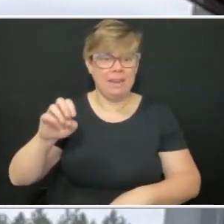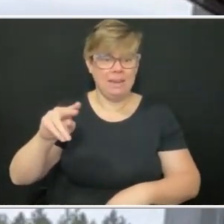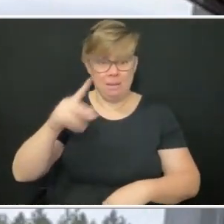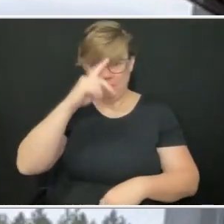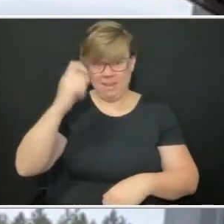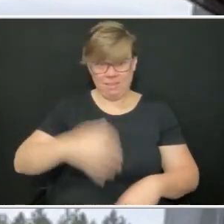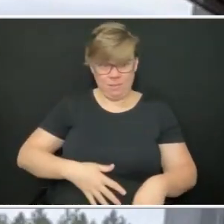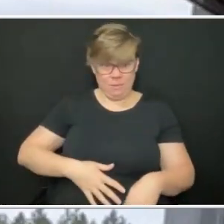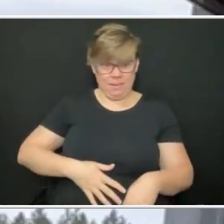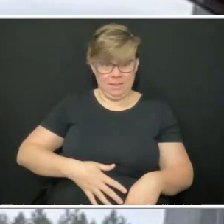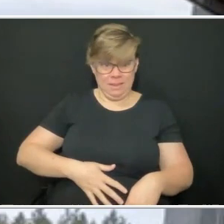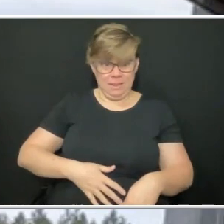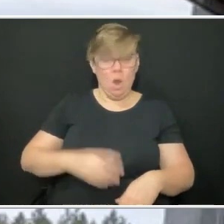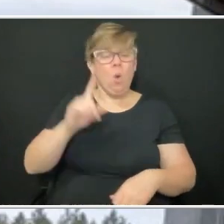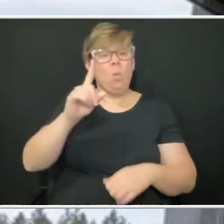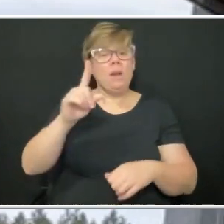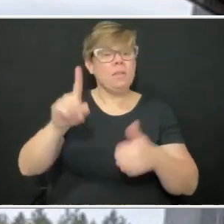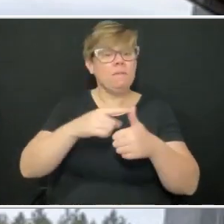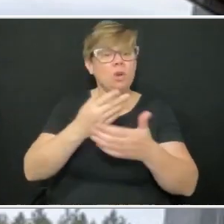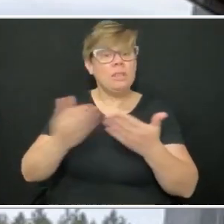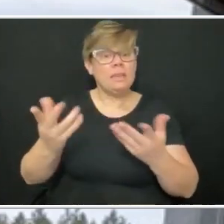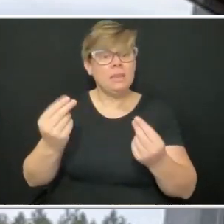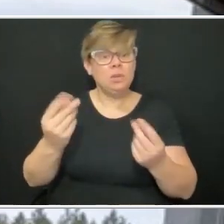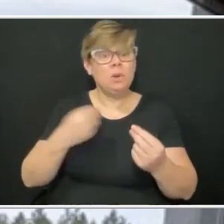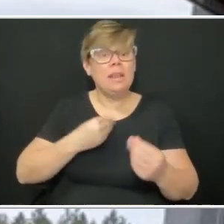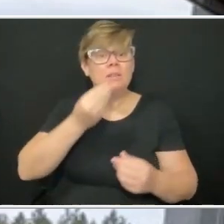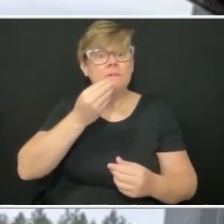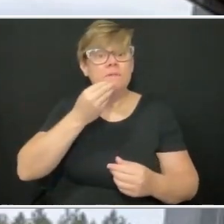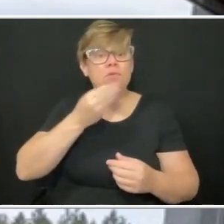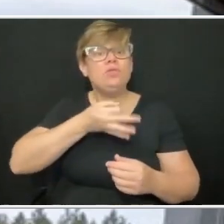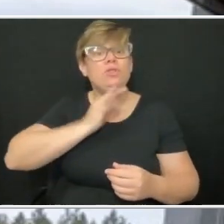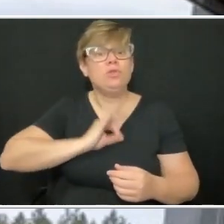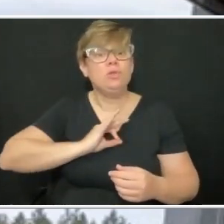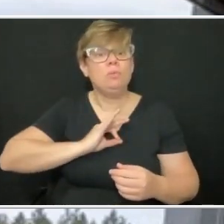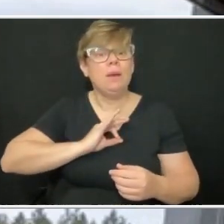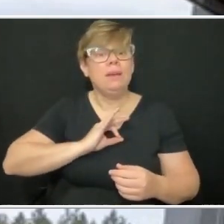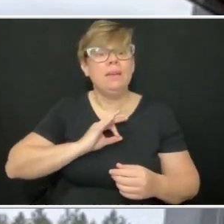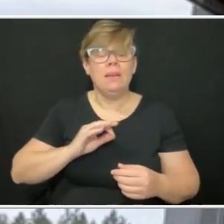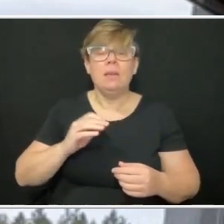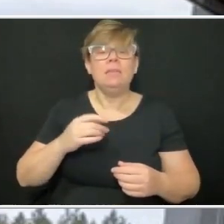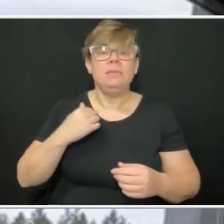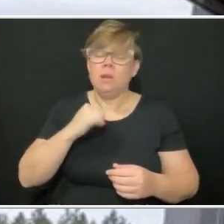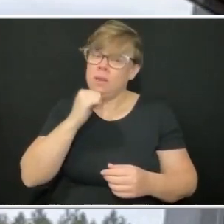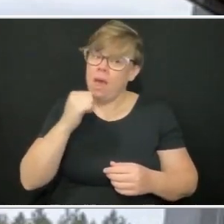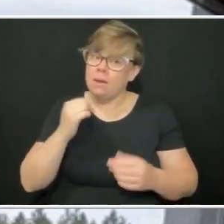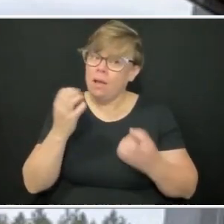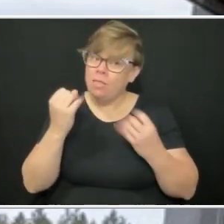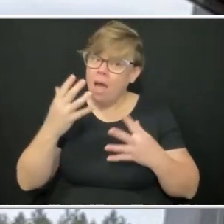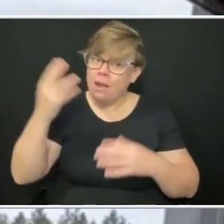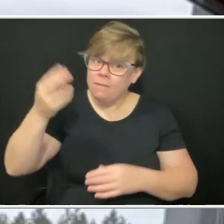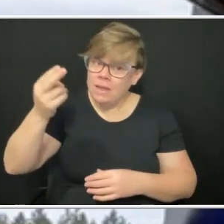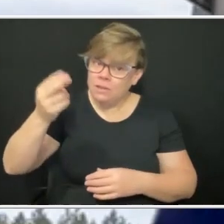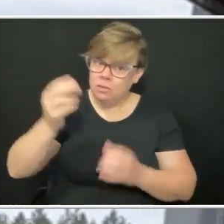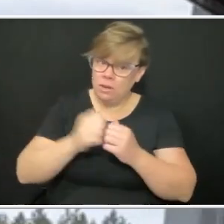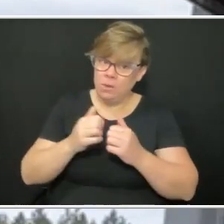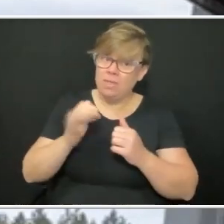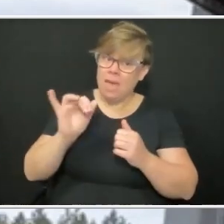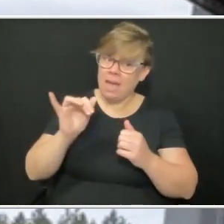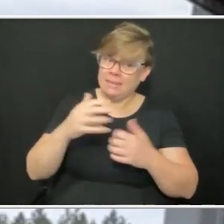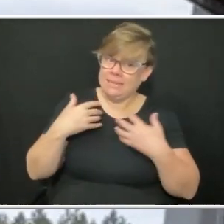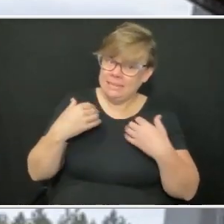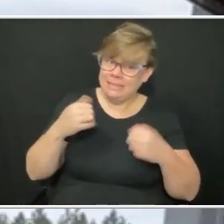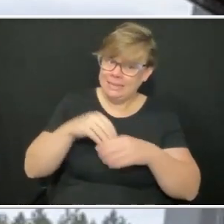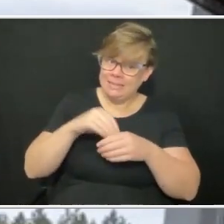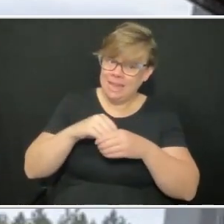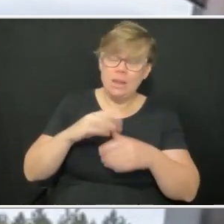first things I did was put a feeding tube in there, which there's not a lot of history or case reports about doing that. Will that actually heal in there? And talking